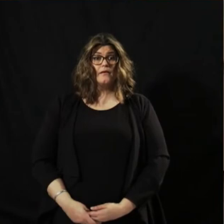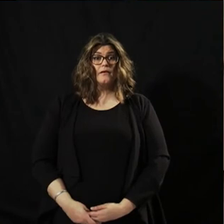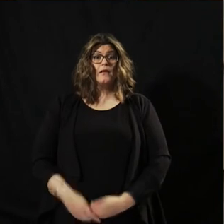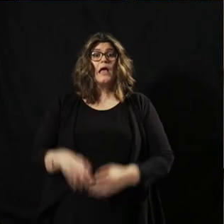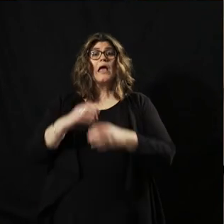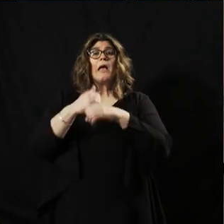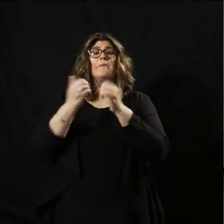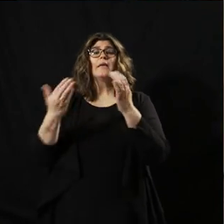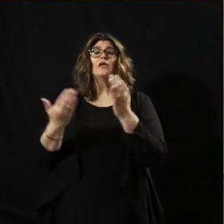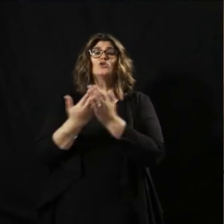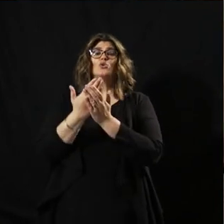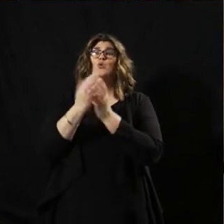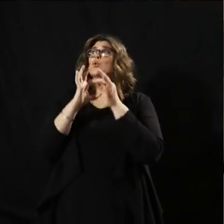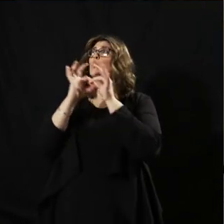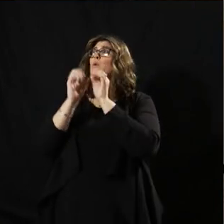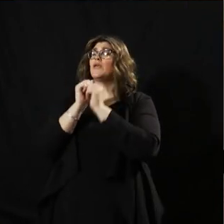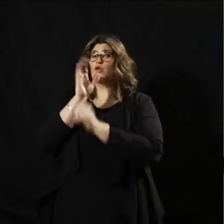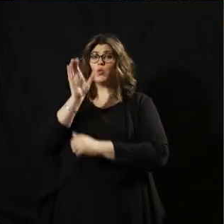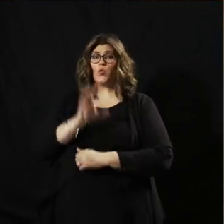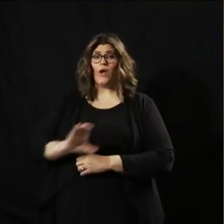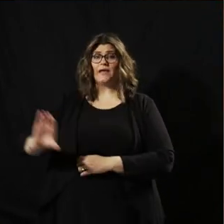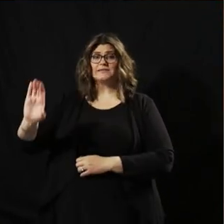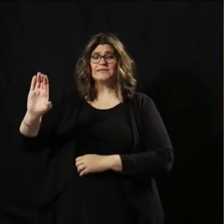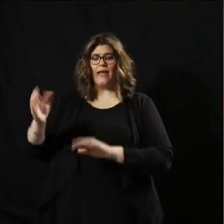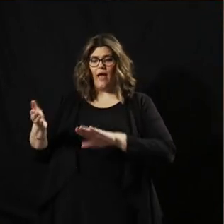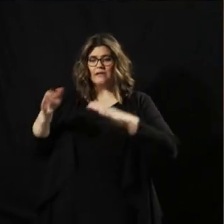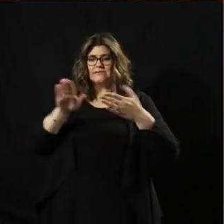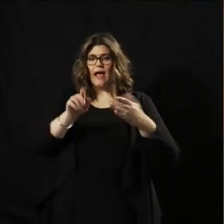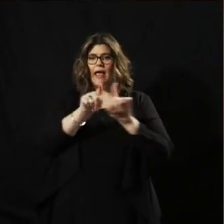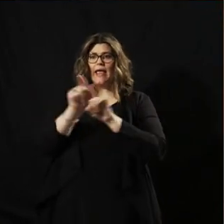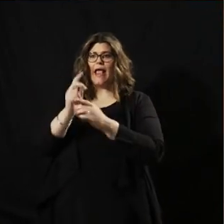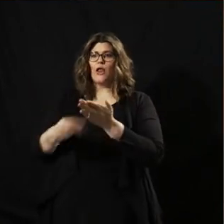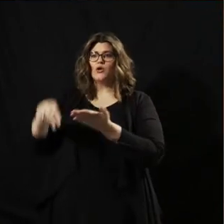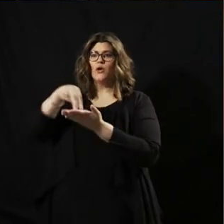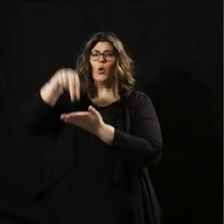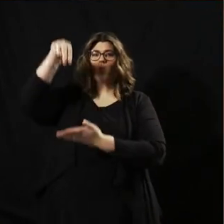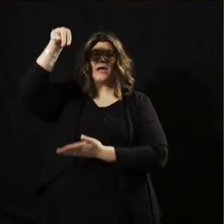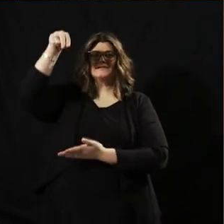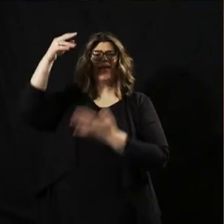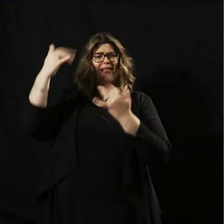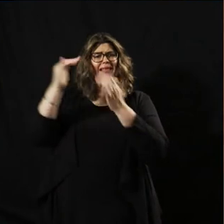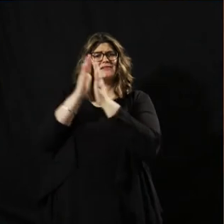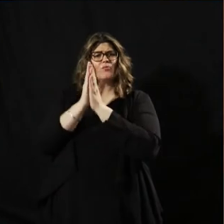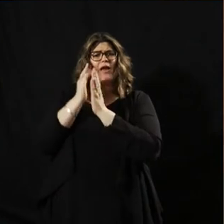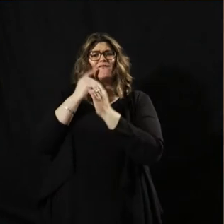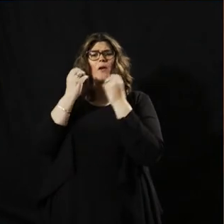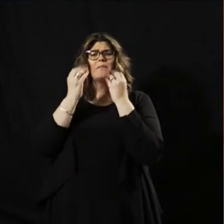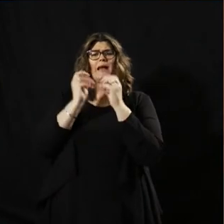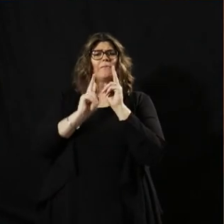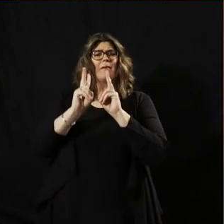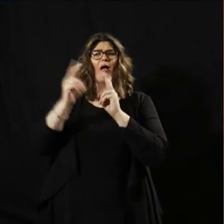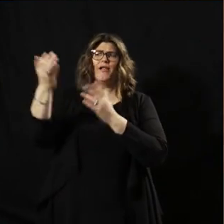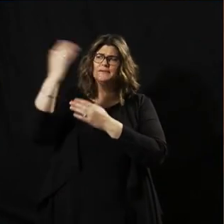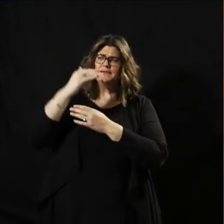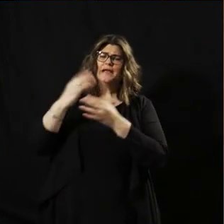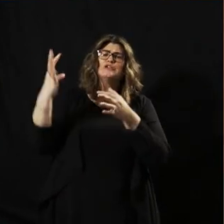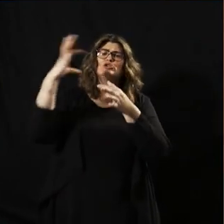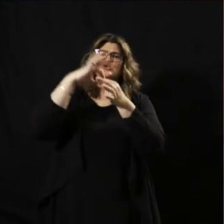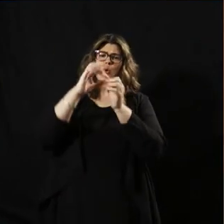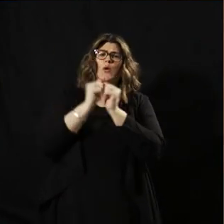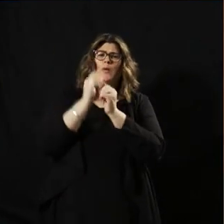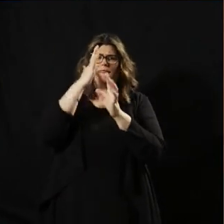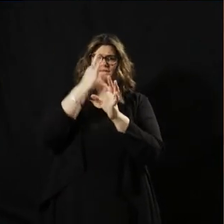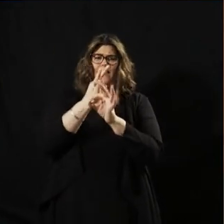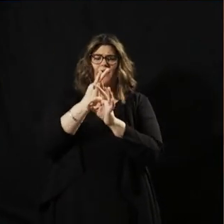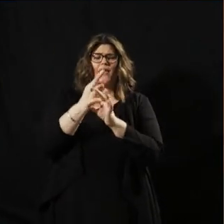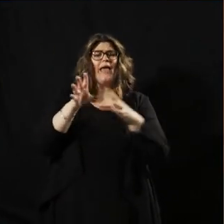Renewed in Christ's own baptism of dying and rising, let us pray for the many to come to faith, to accept the forgiveness